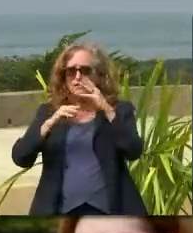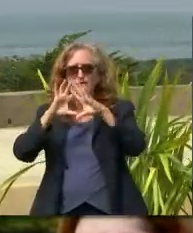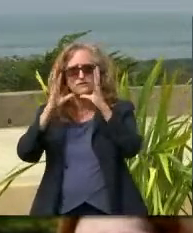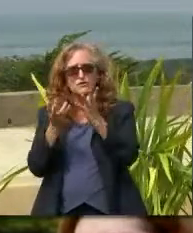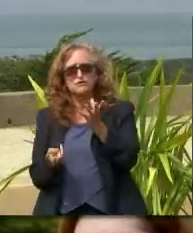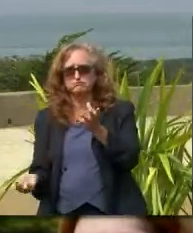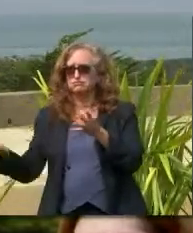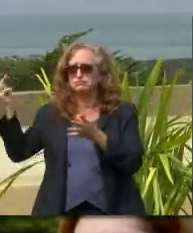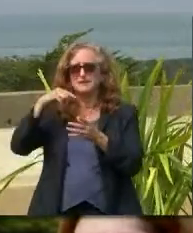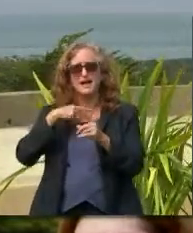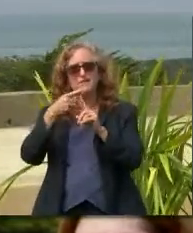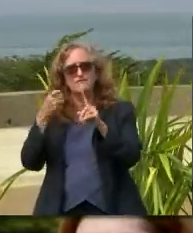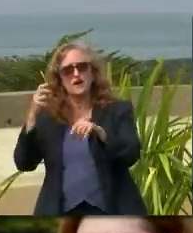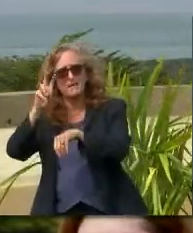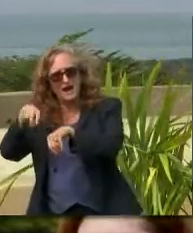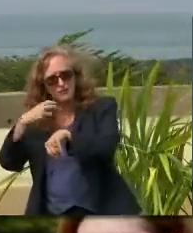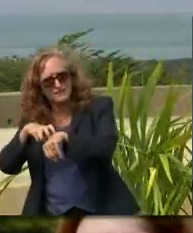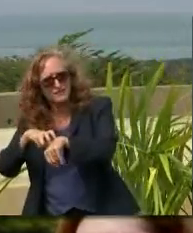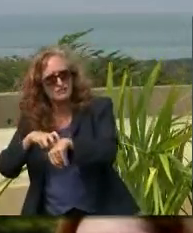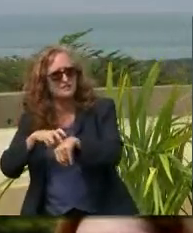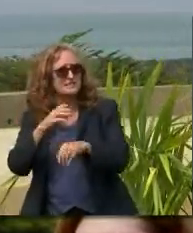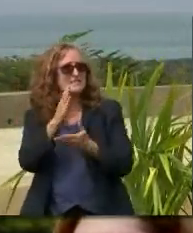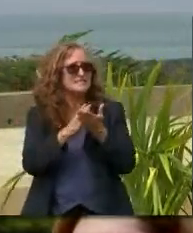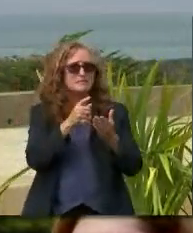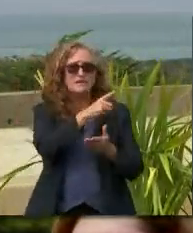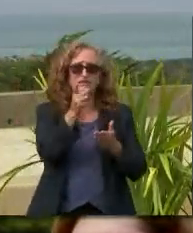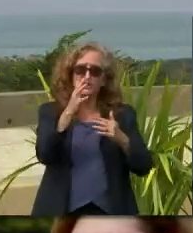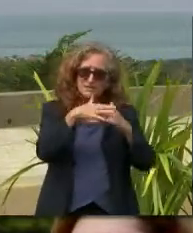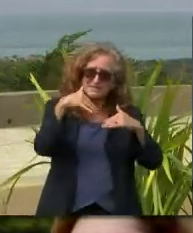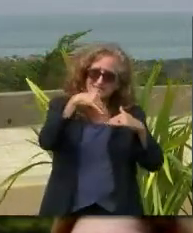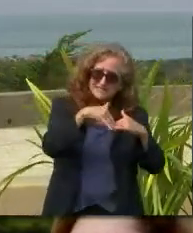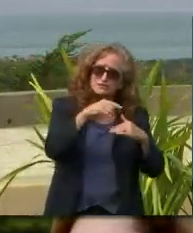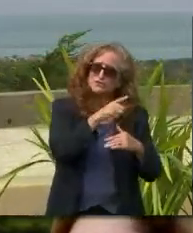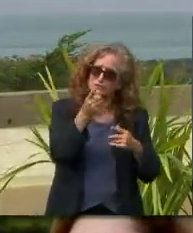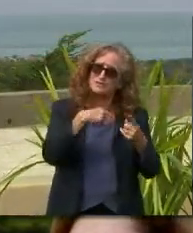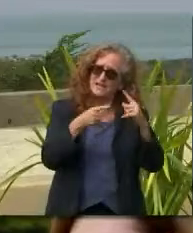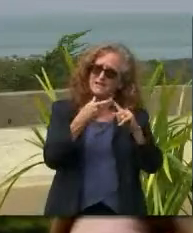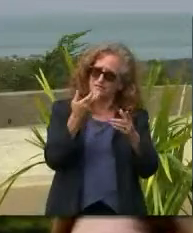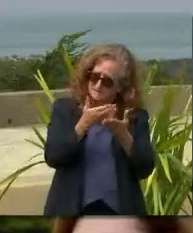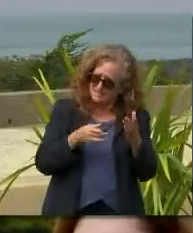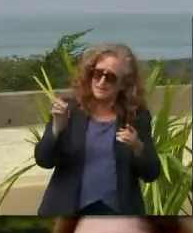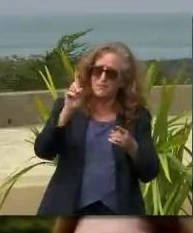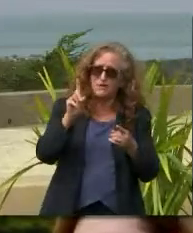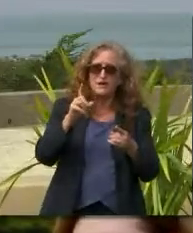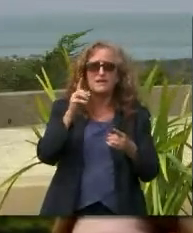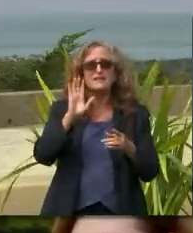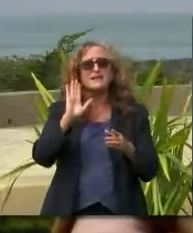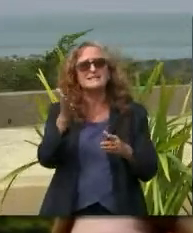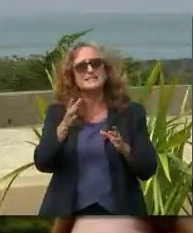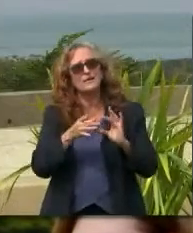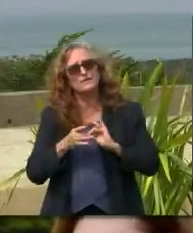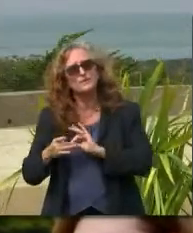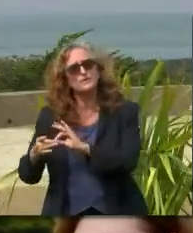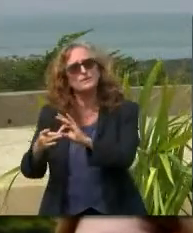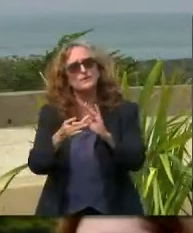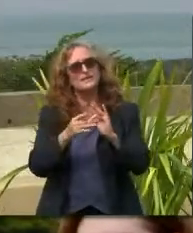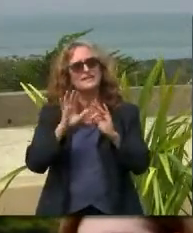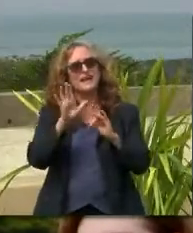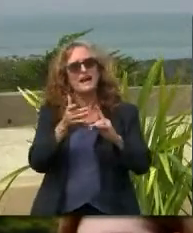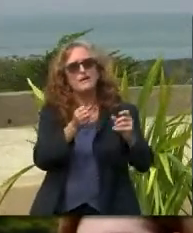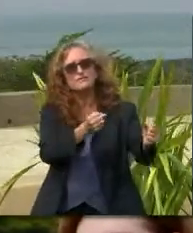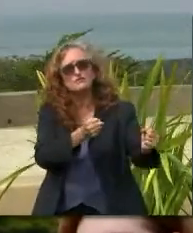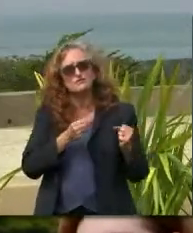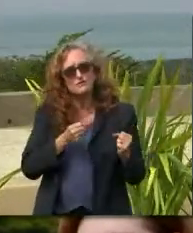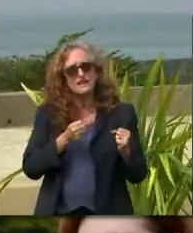an Irish immigrant. All of the rest of you, if you're not indigenous, came from somewhere else. And that's our strength. That was what the United